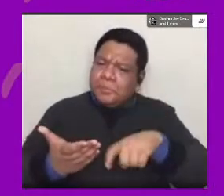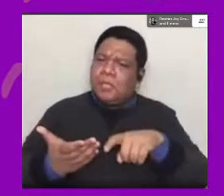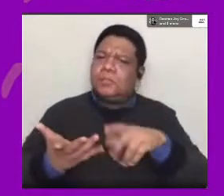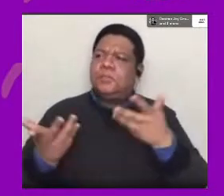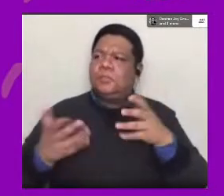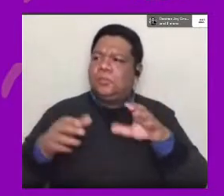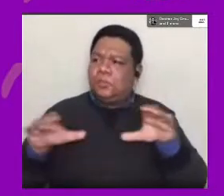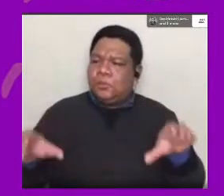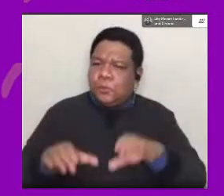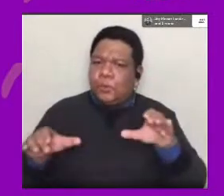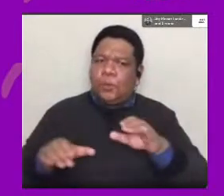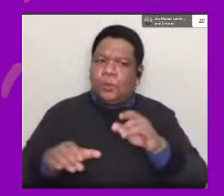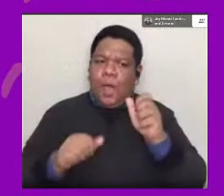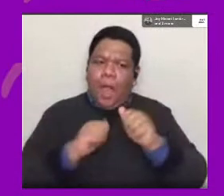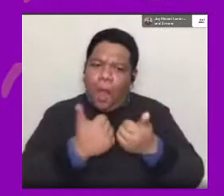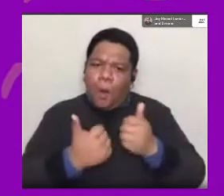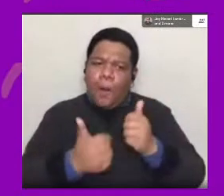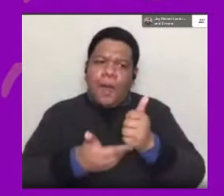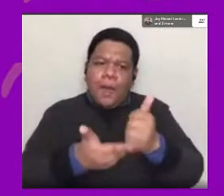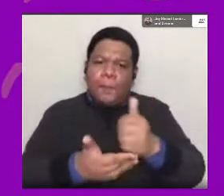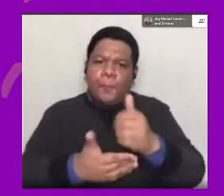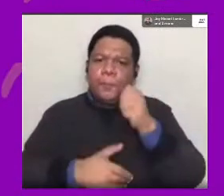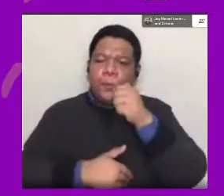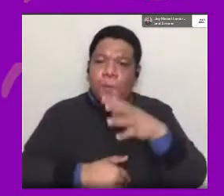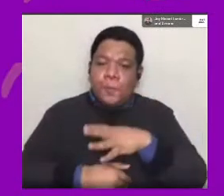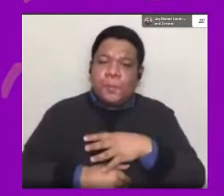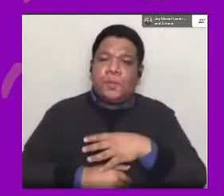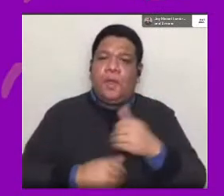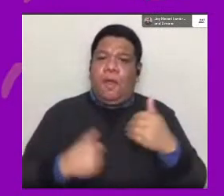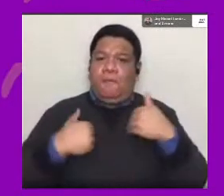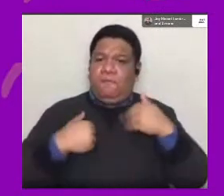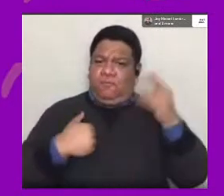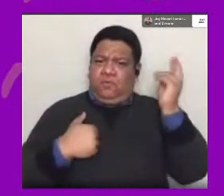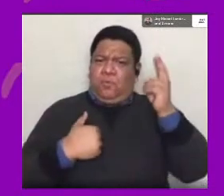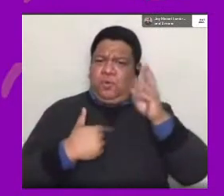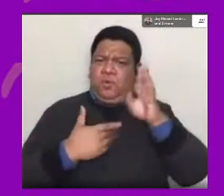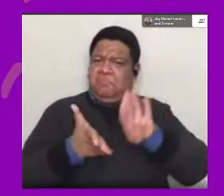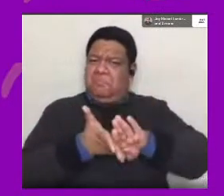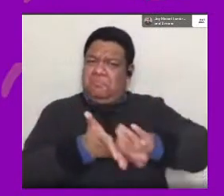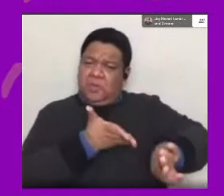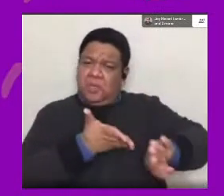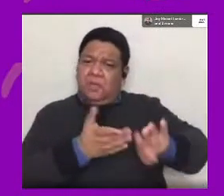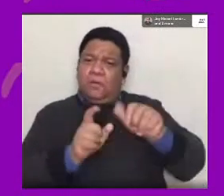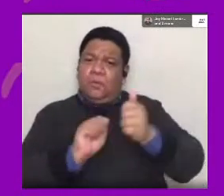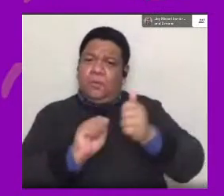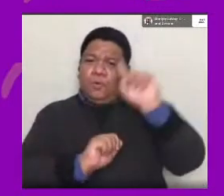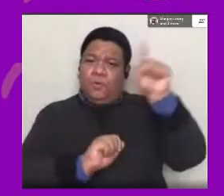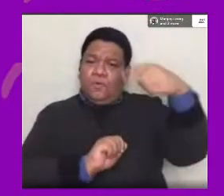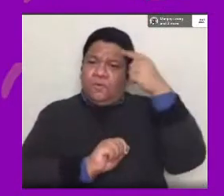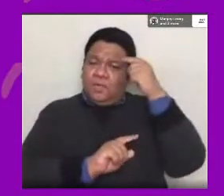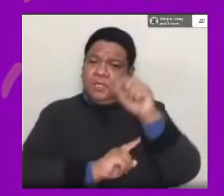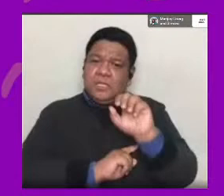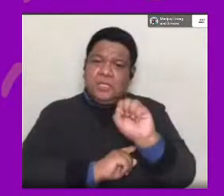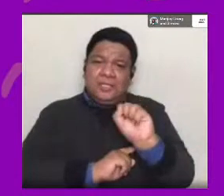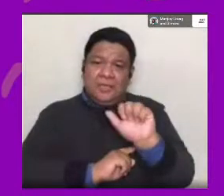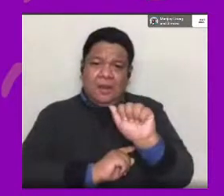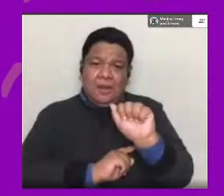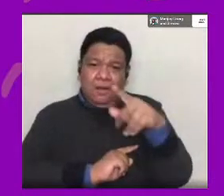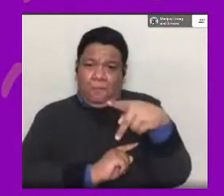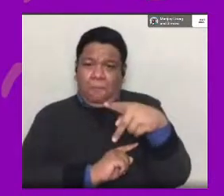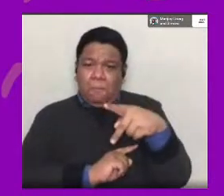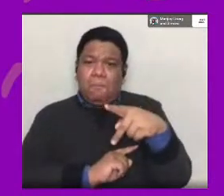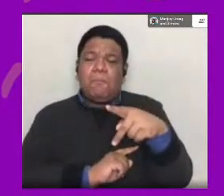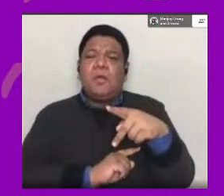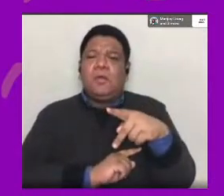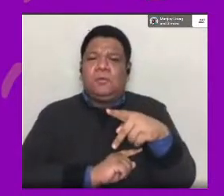reach these women. These are culled from reports of exclusion from the government's social amelioration